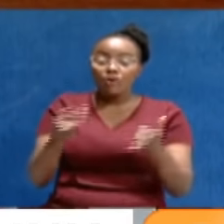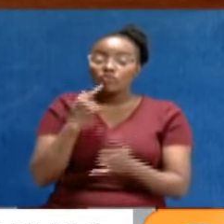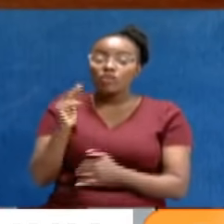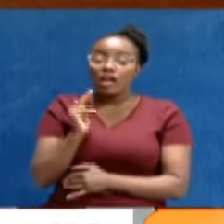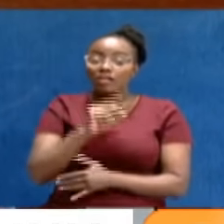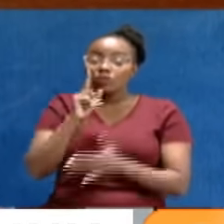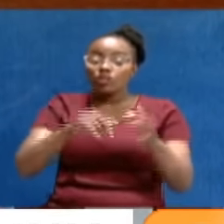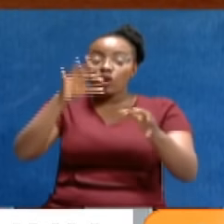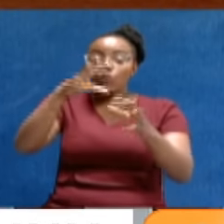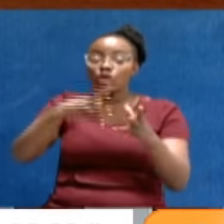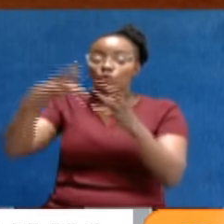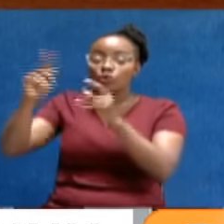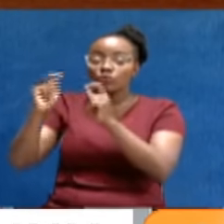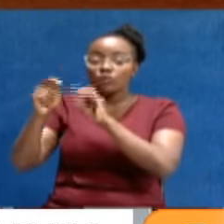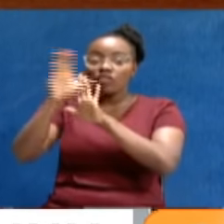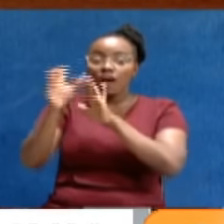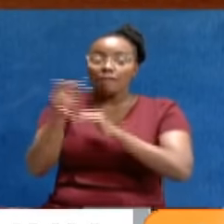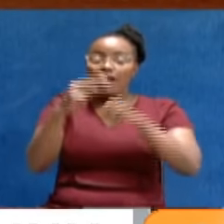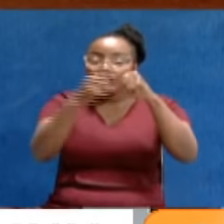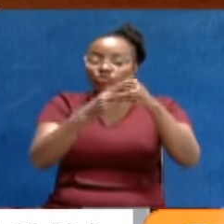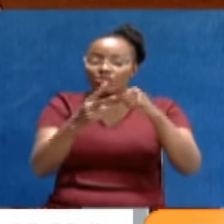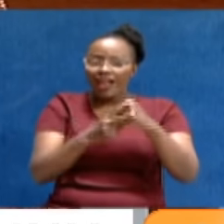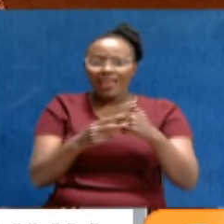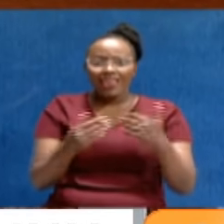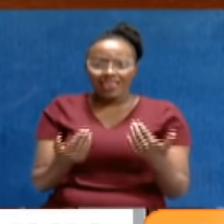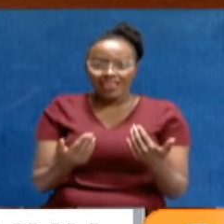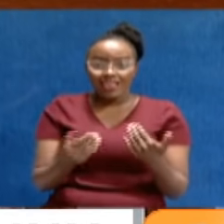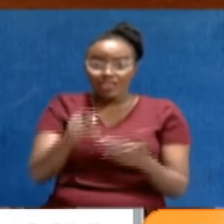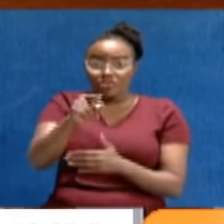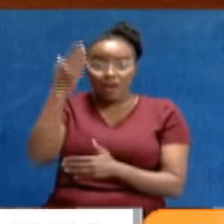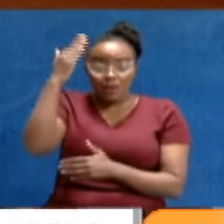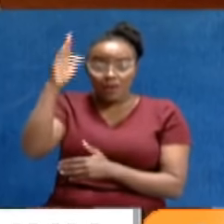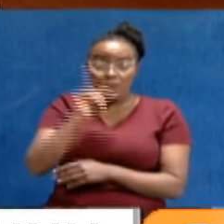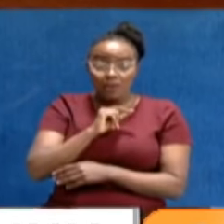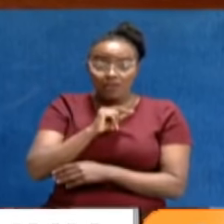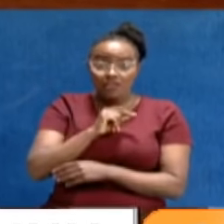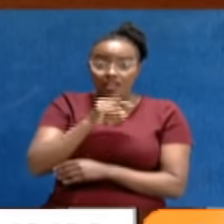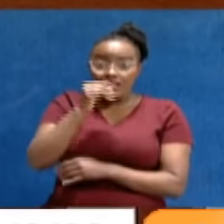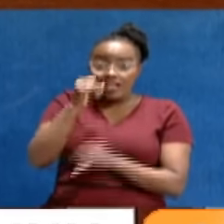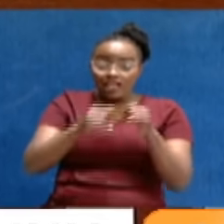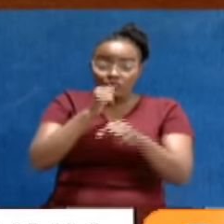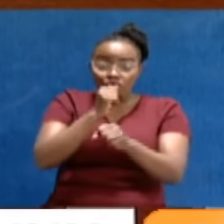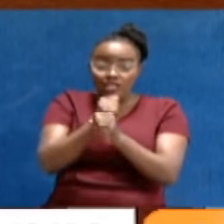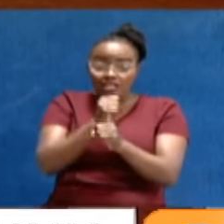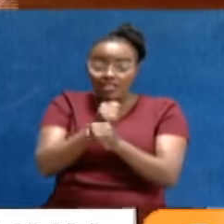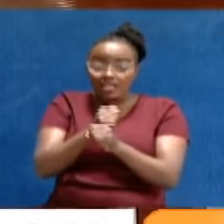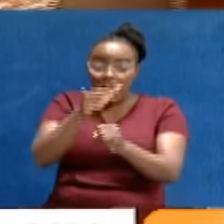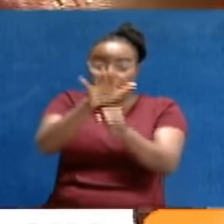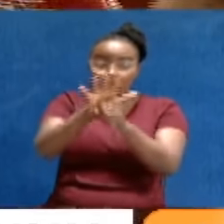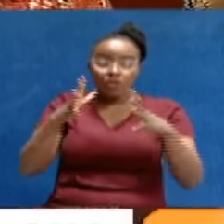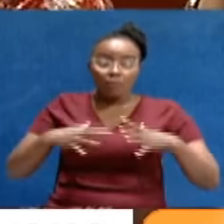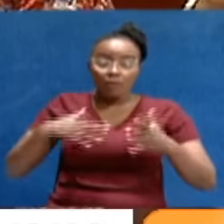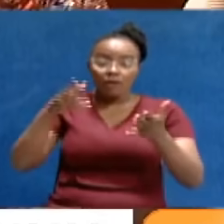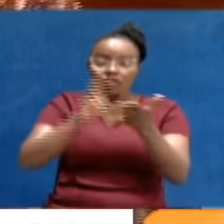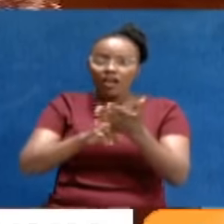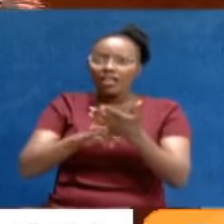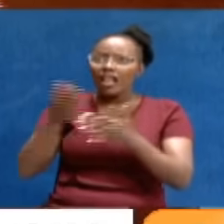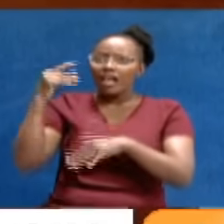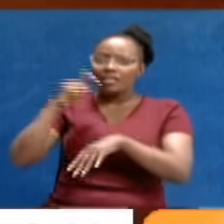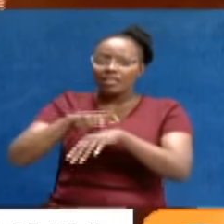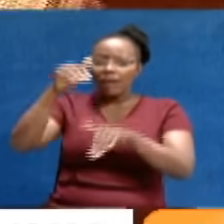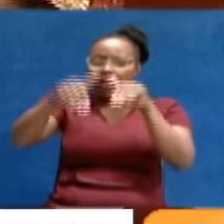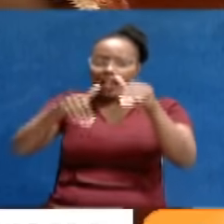told that we shall go to referendum in July. By July. Do you know when we last did mass registration? The last general